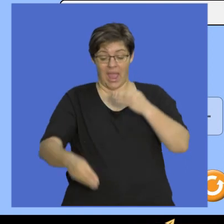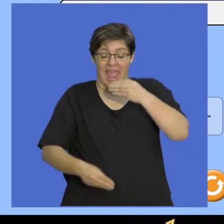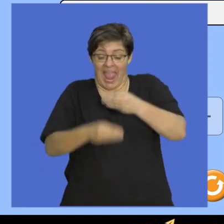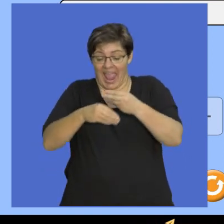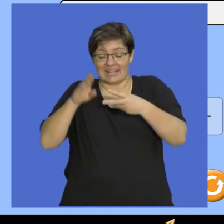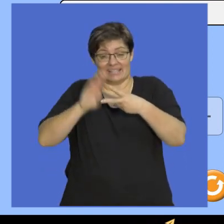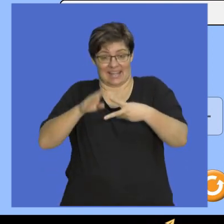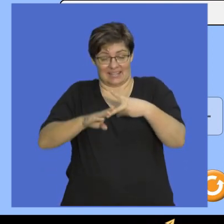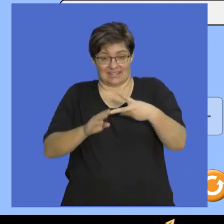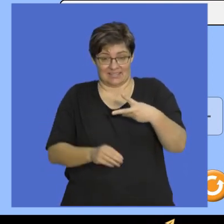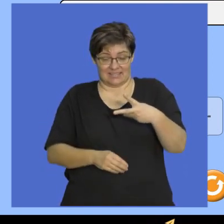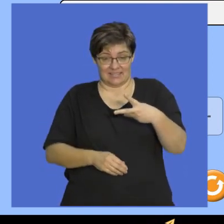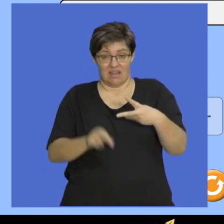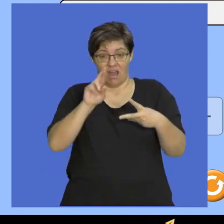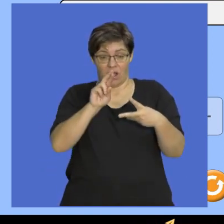add